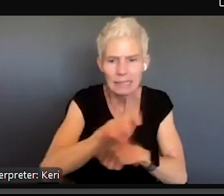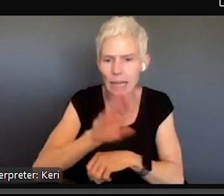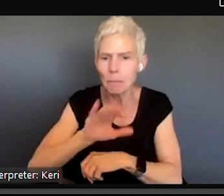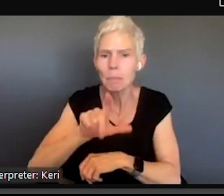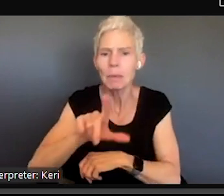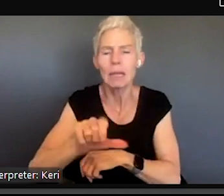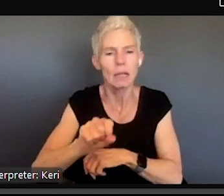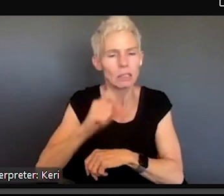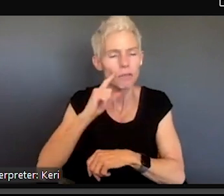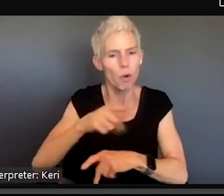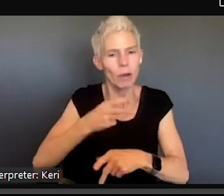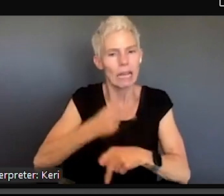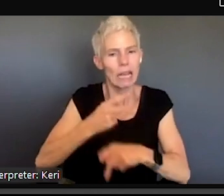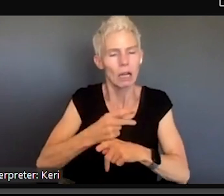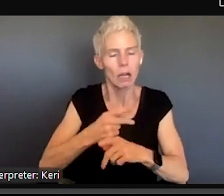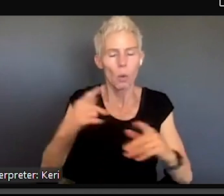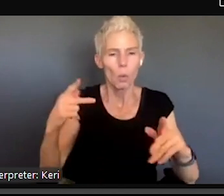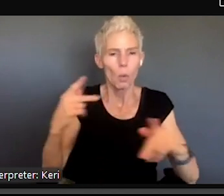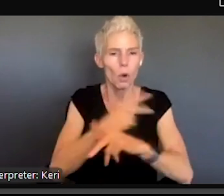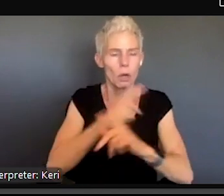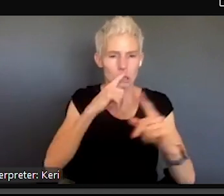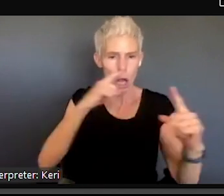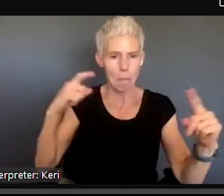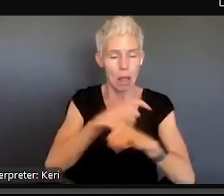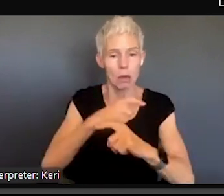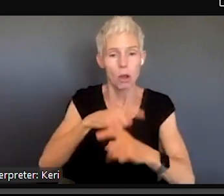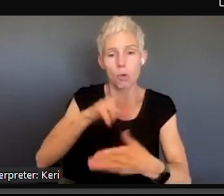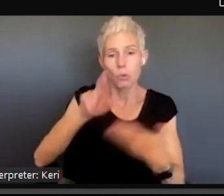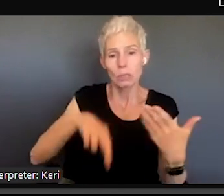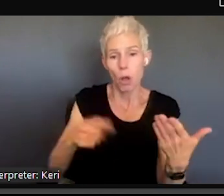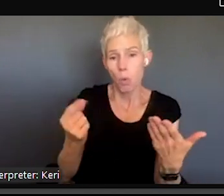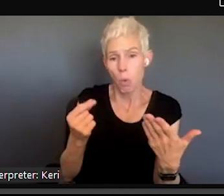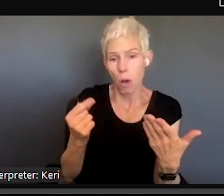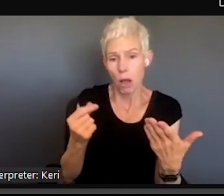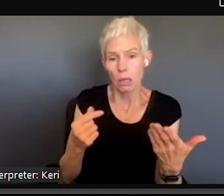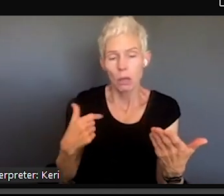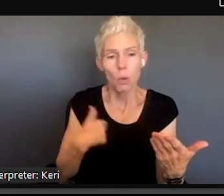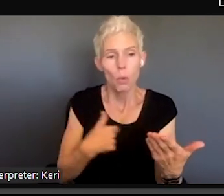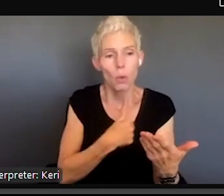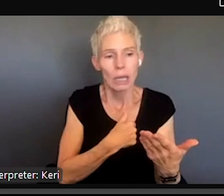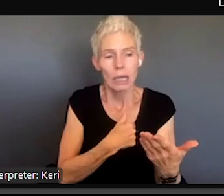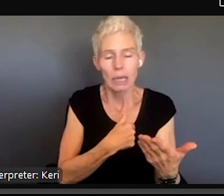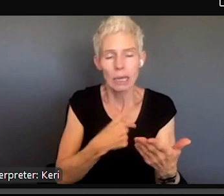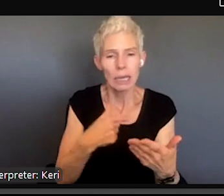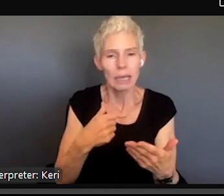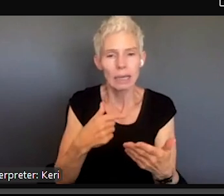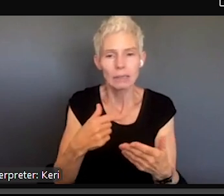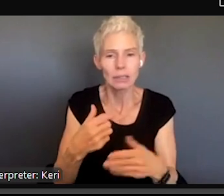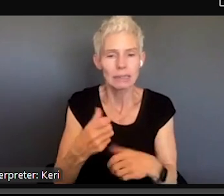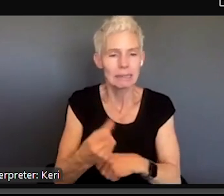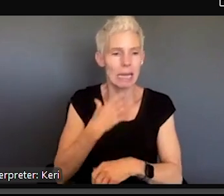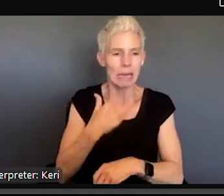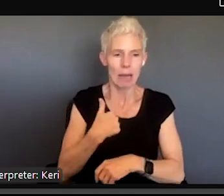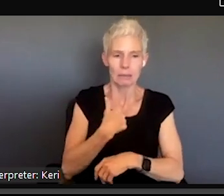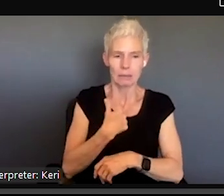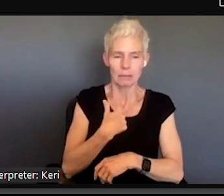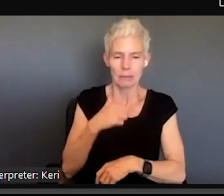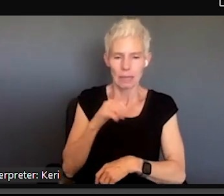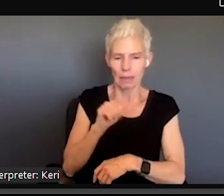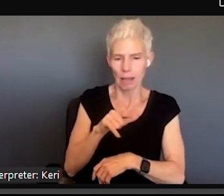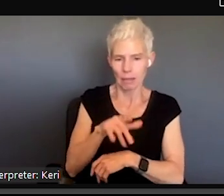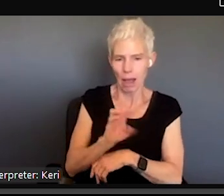more complex. So the result of this is that we've been the default. Alliance,